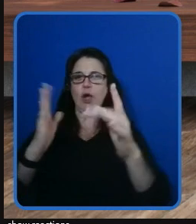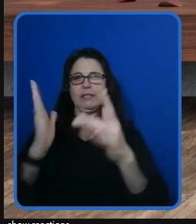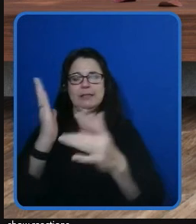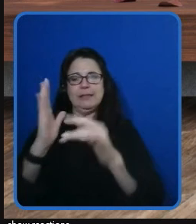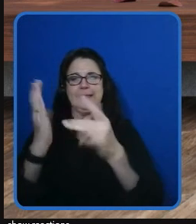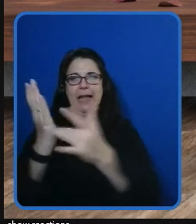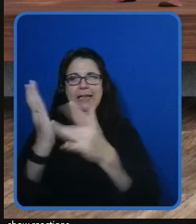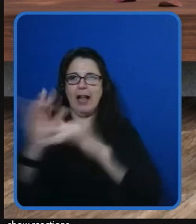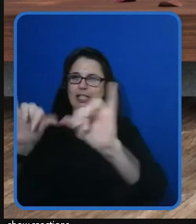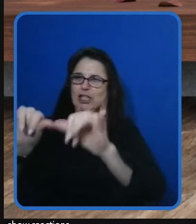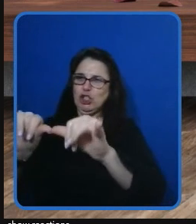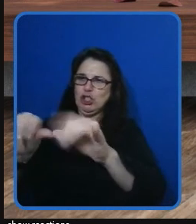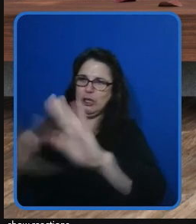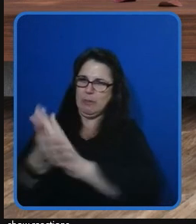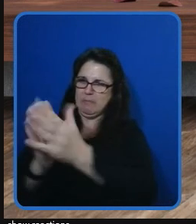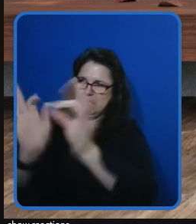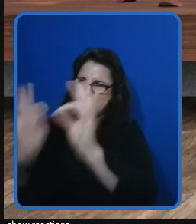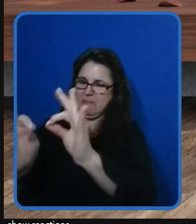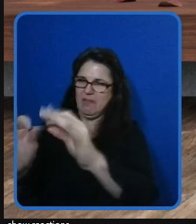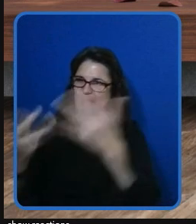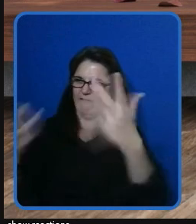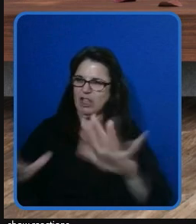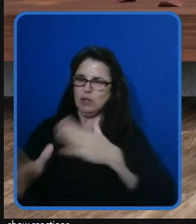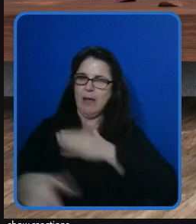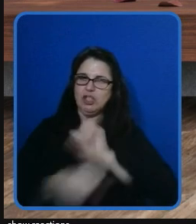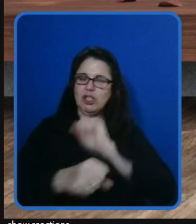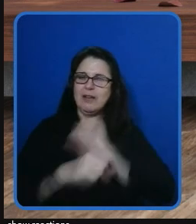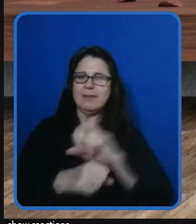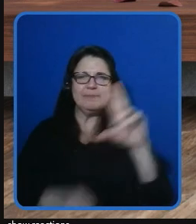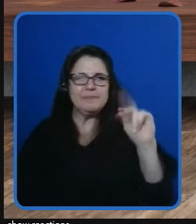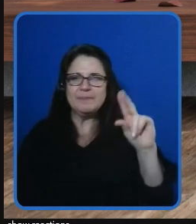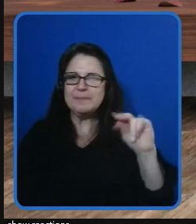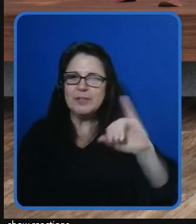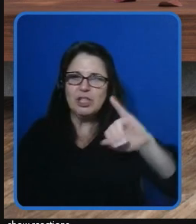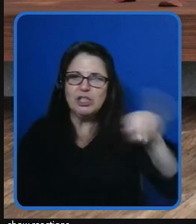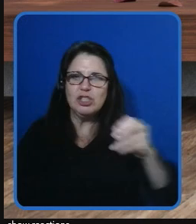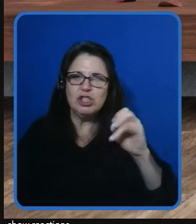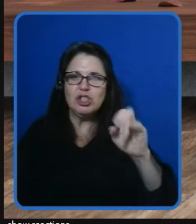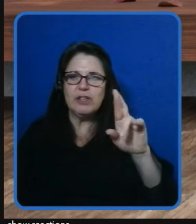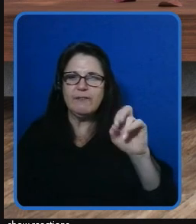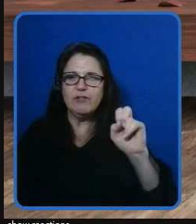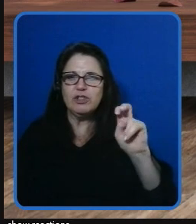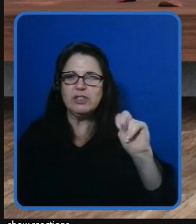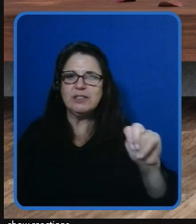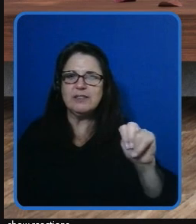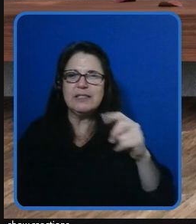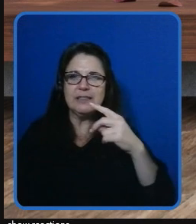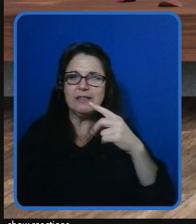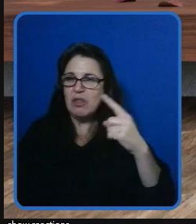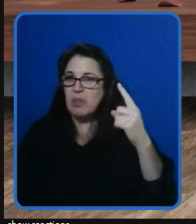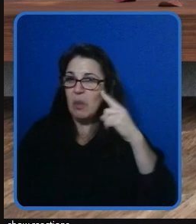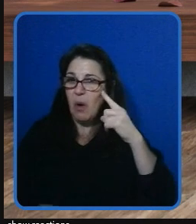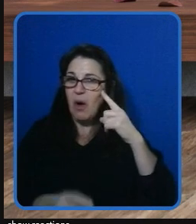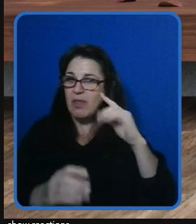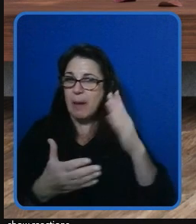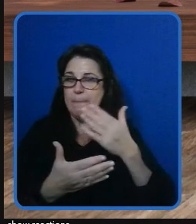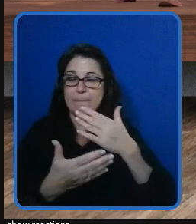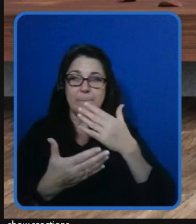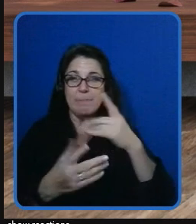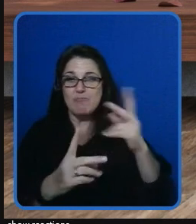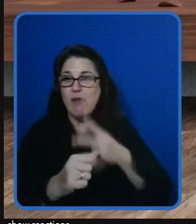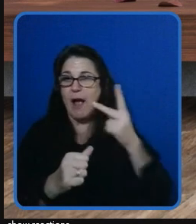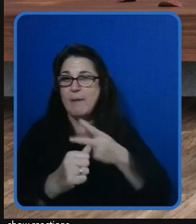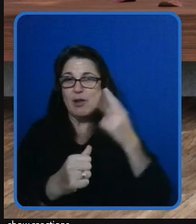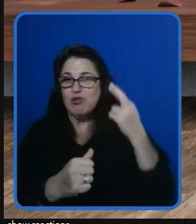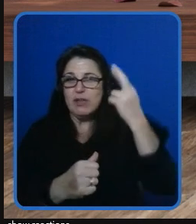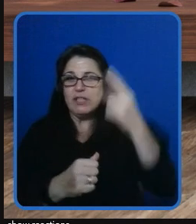of education in the American system, believed the primary purpose of education was to make people good citizens. And to be a good citizen, you have